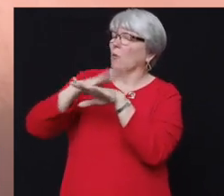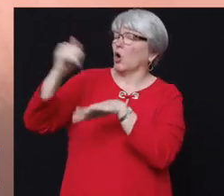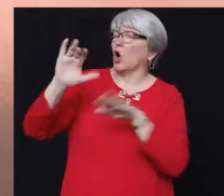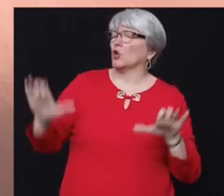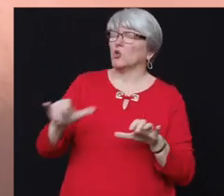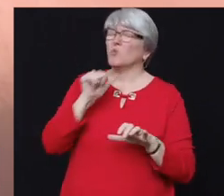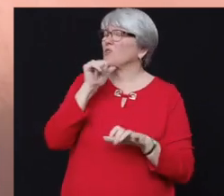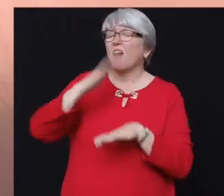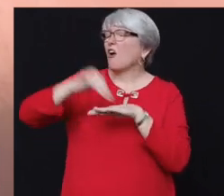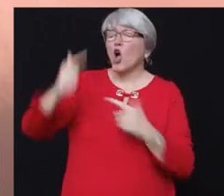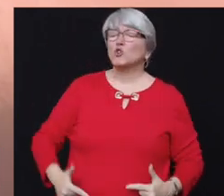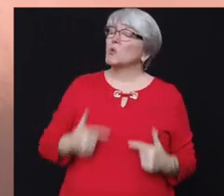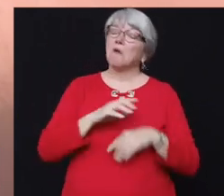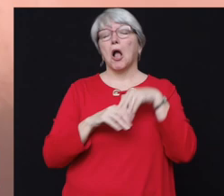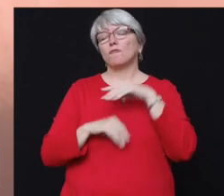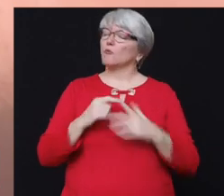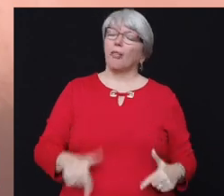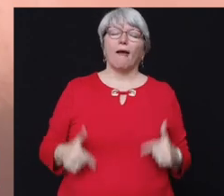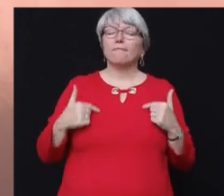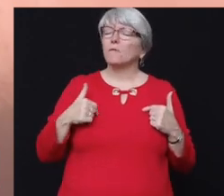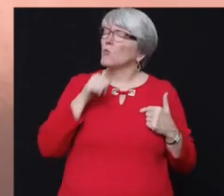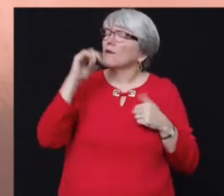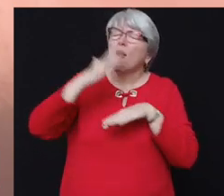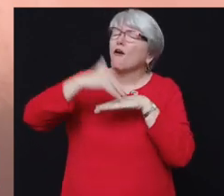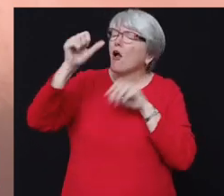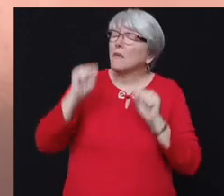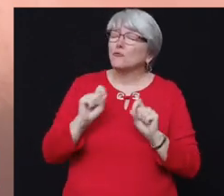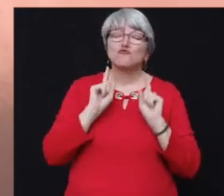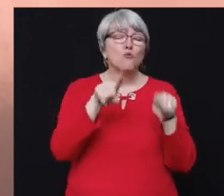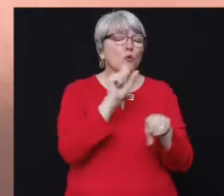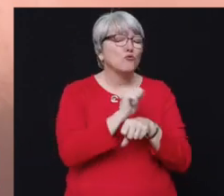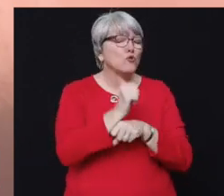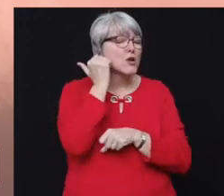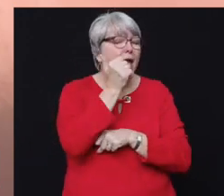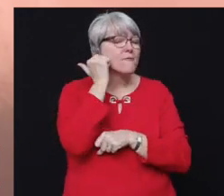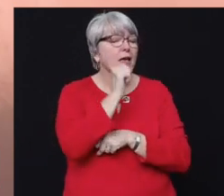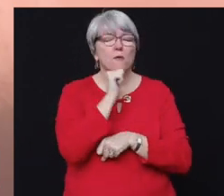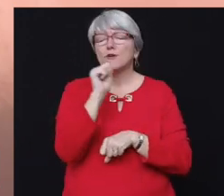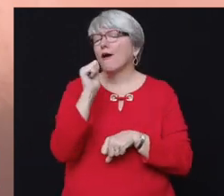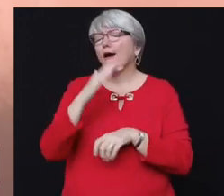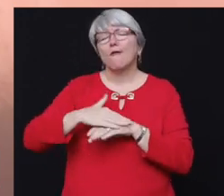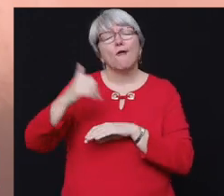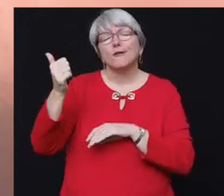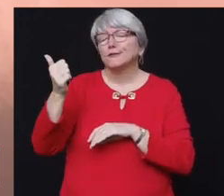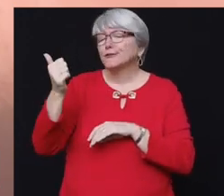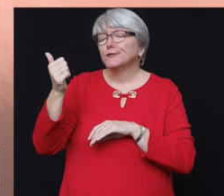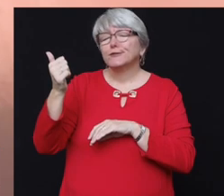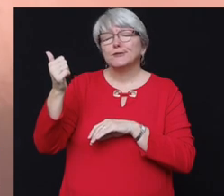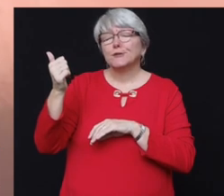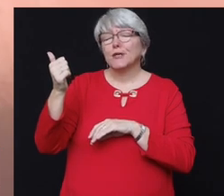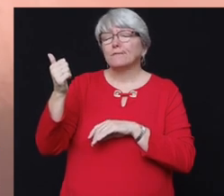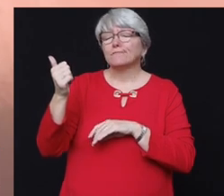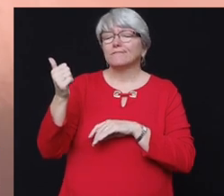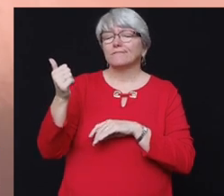live a comfortable life. We're not called to be able to go to work every day. We're not called to get